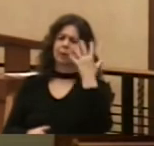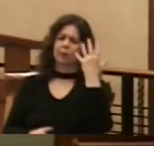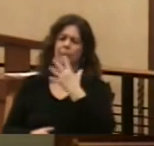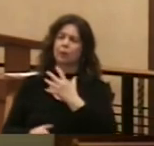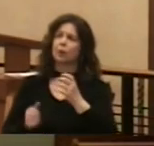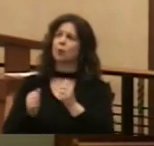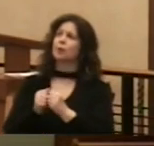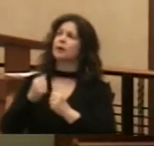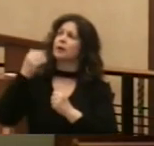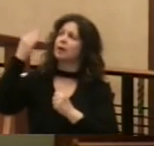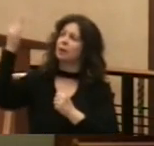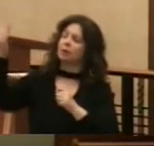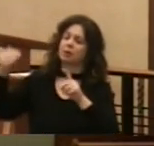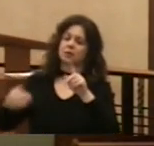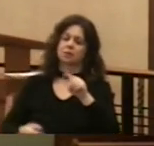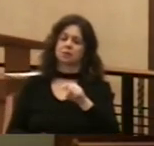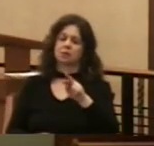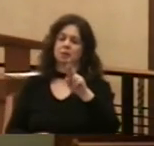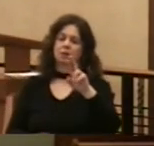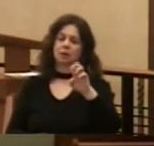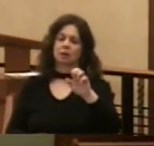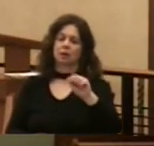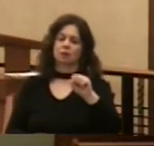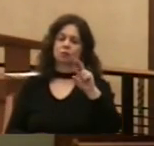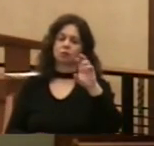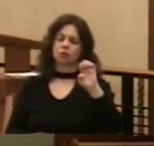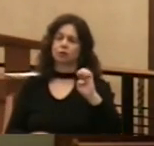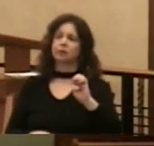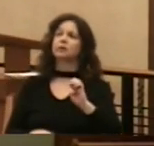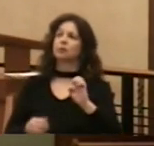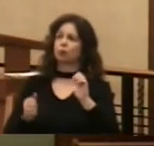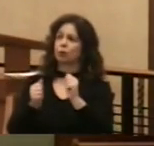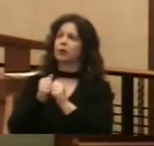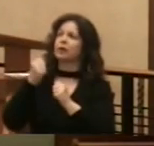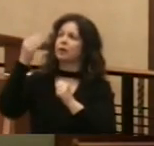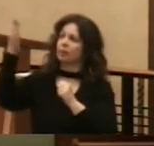Christ and in his words. Amen. Please rise and